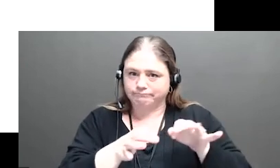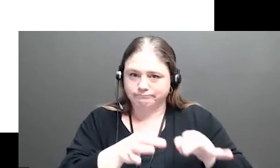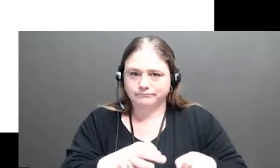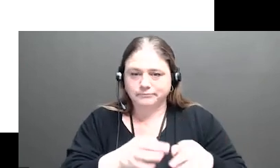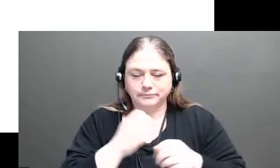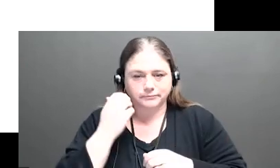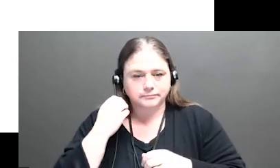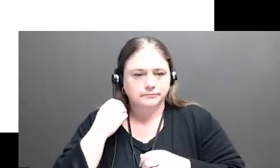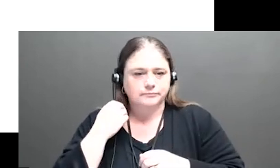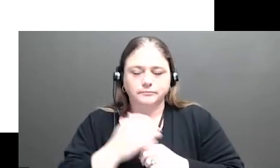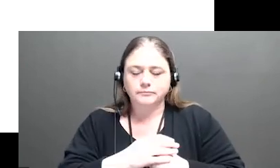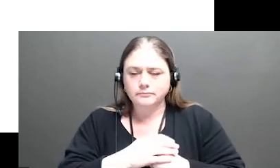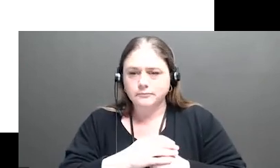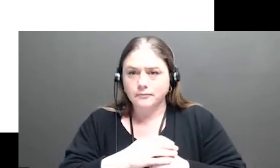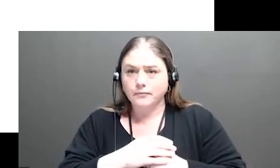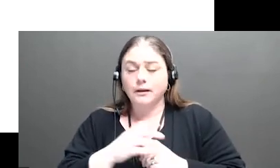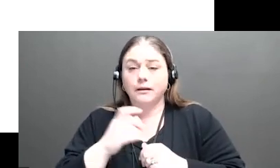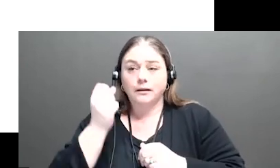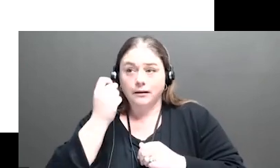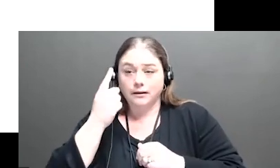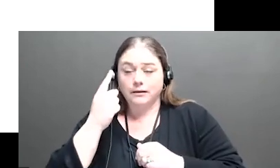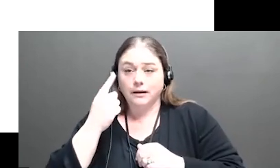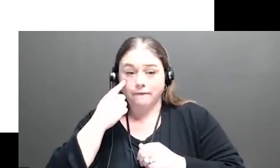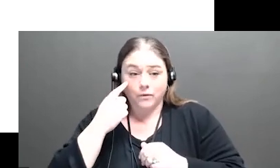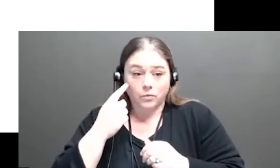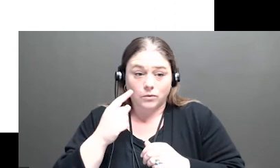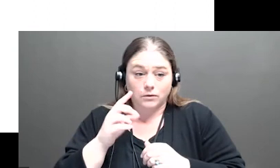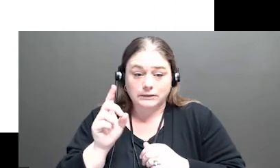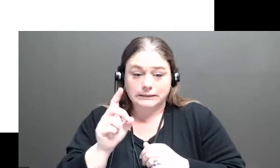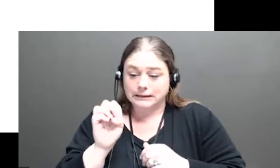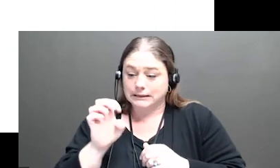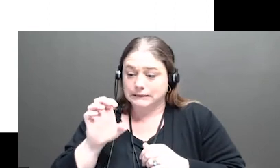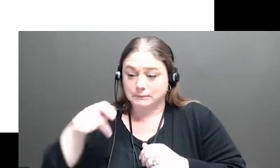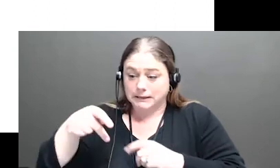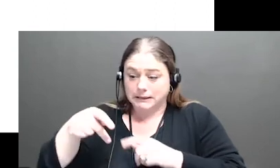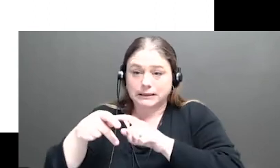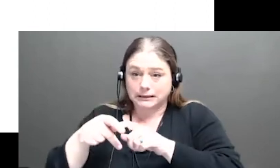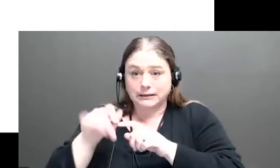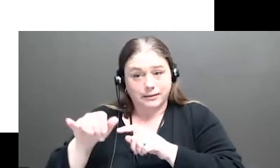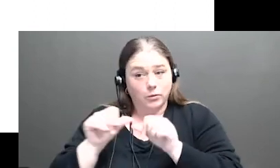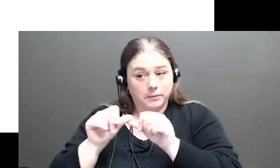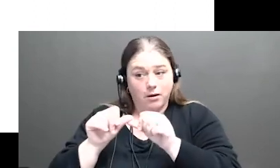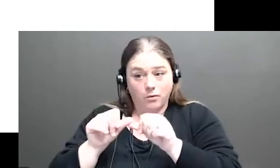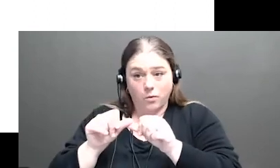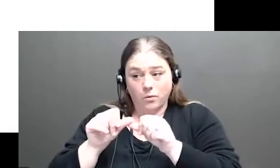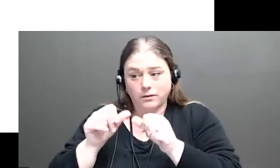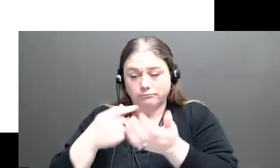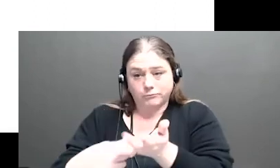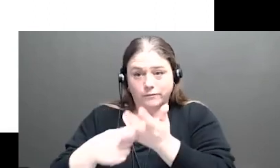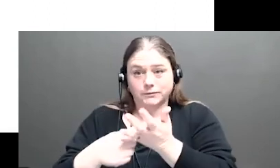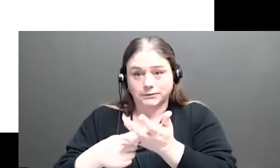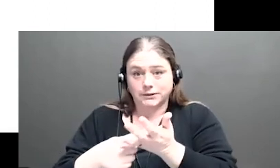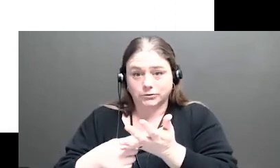will probably be an ongoing conversation, and the only advice that I can give to employers right now in this limited amount of time is